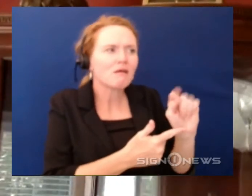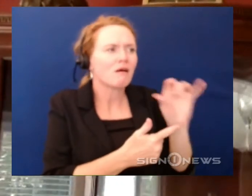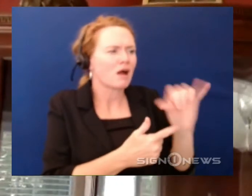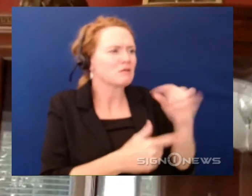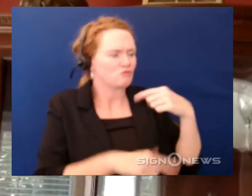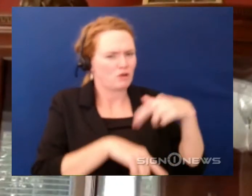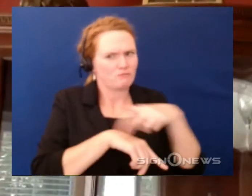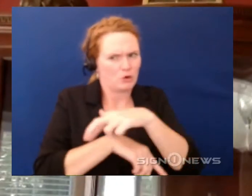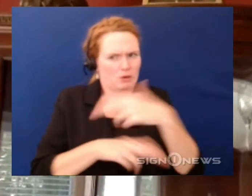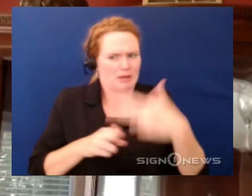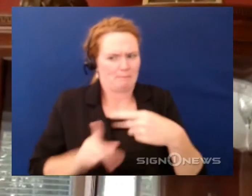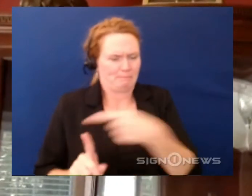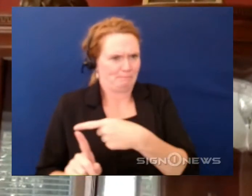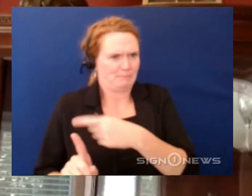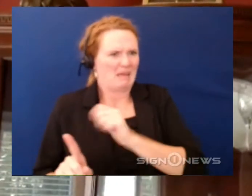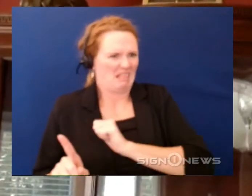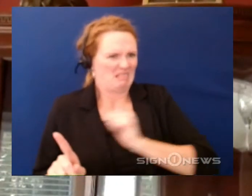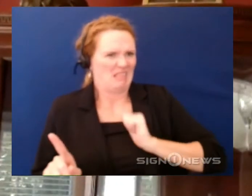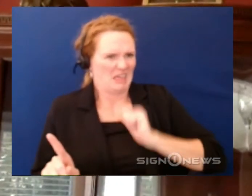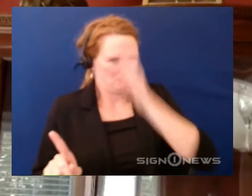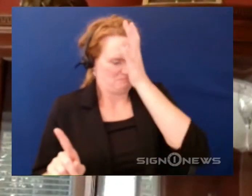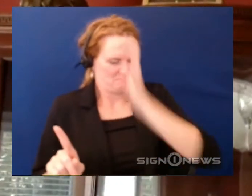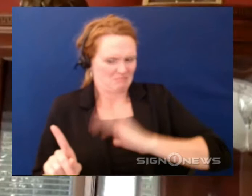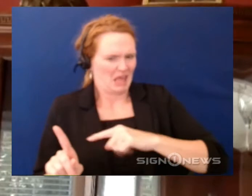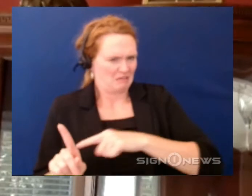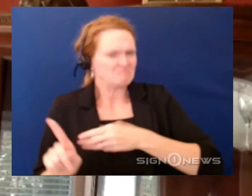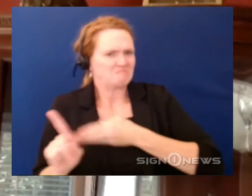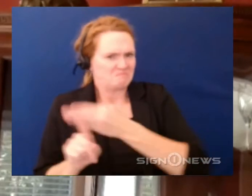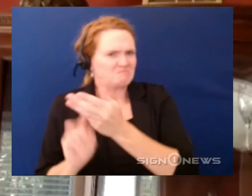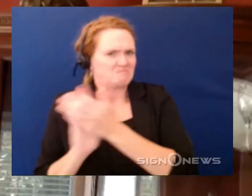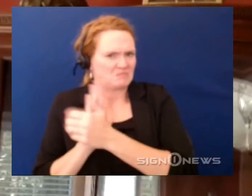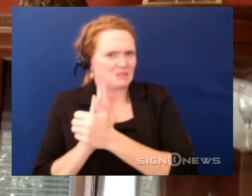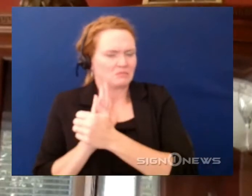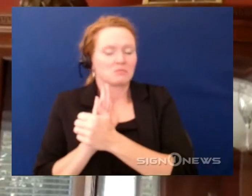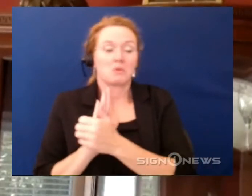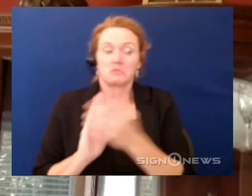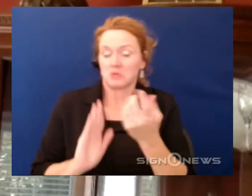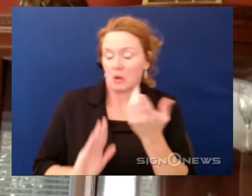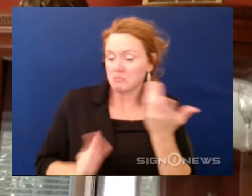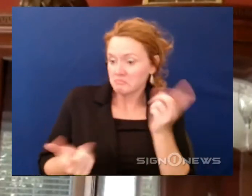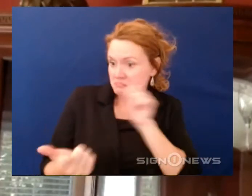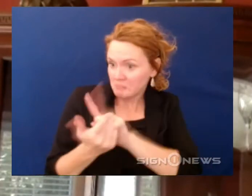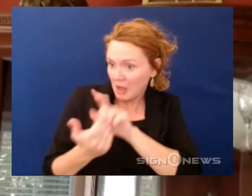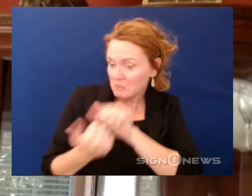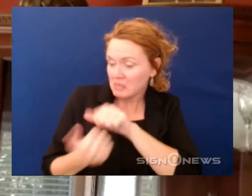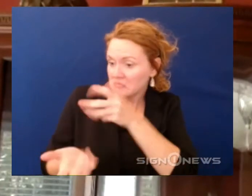in Atlanta. He does, that's his thing. So we met with him.